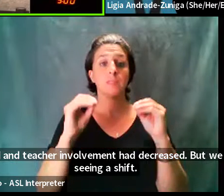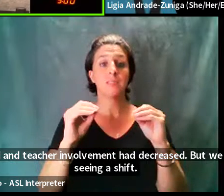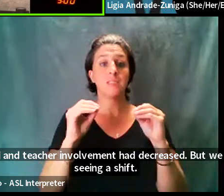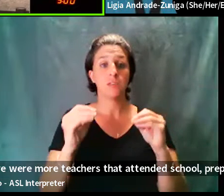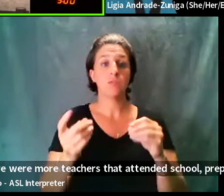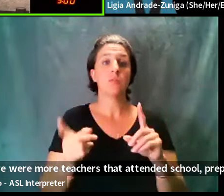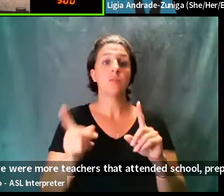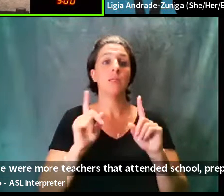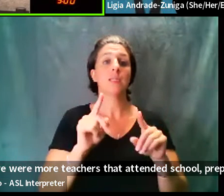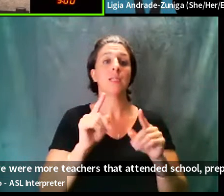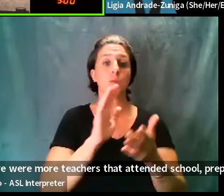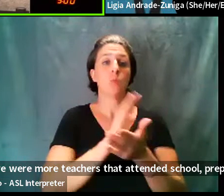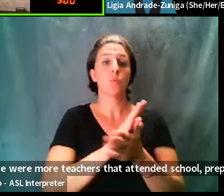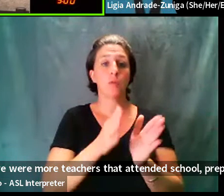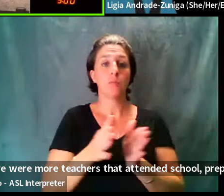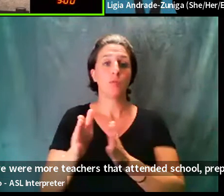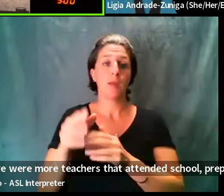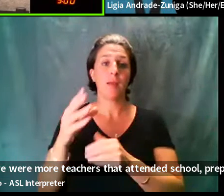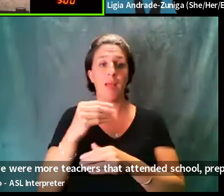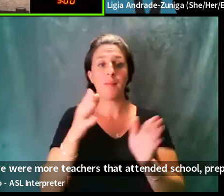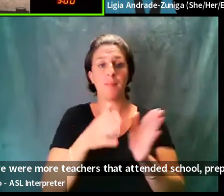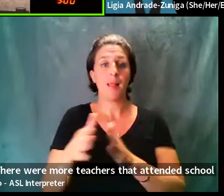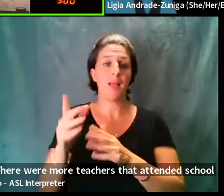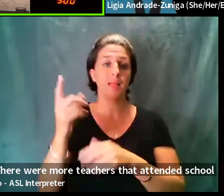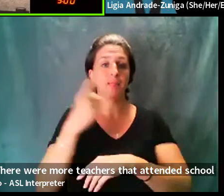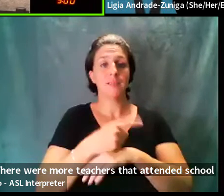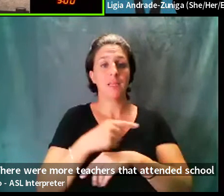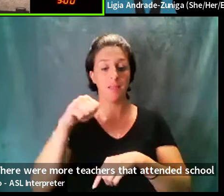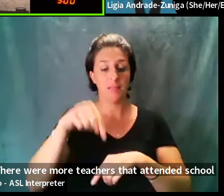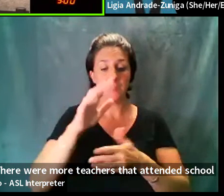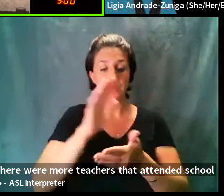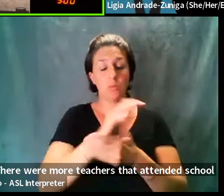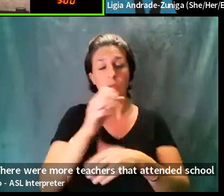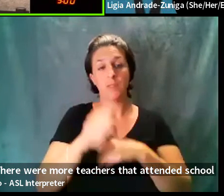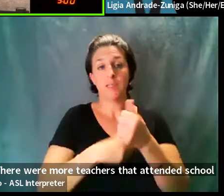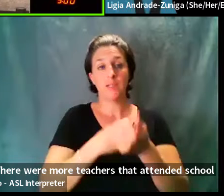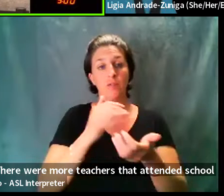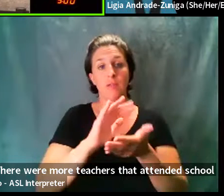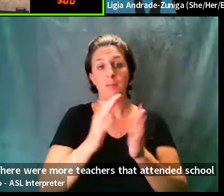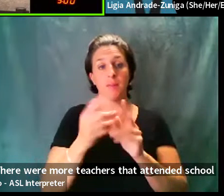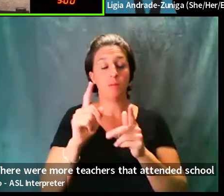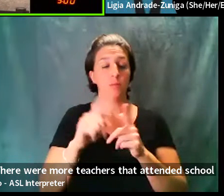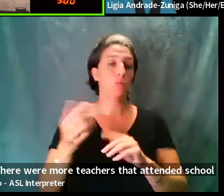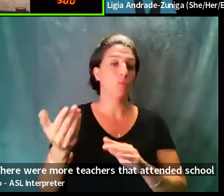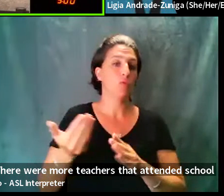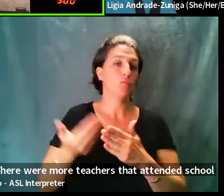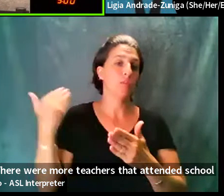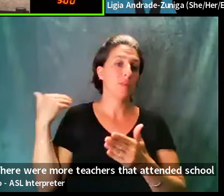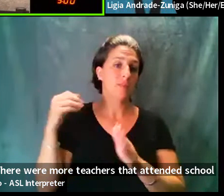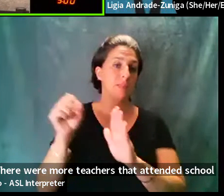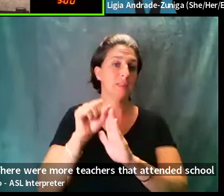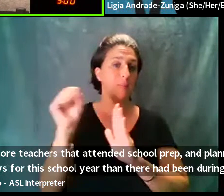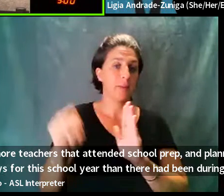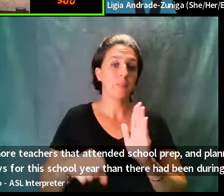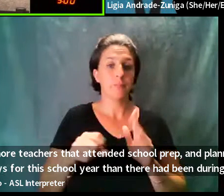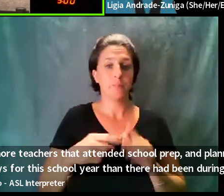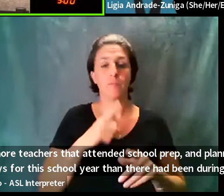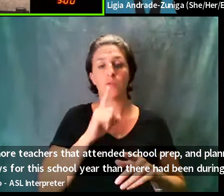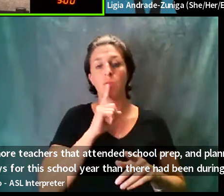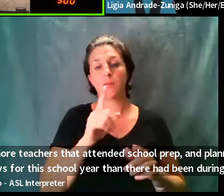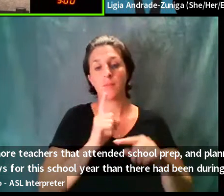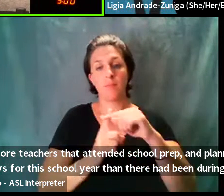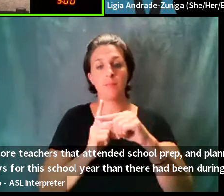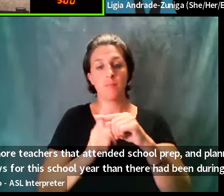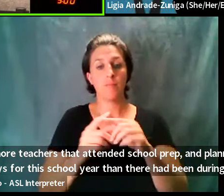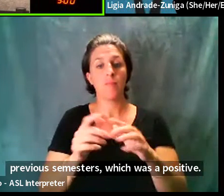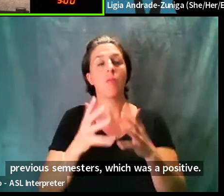planning days for this school year than there had been during previous semesters, which was a positive. Also, we've seen a lot of strong collaboration among our